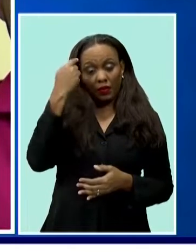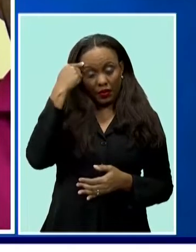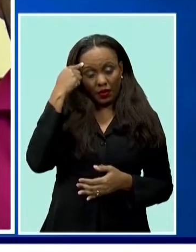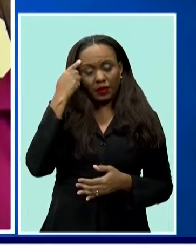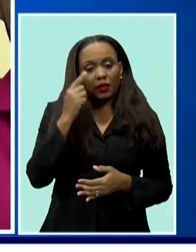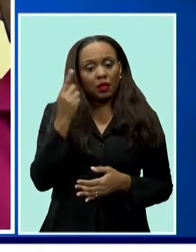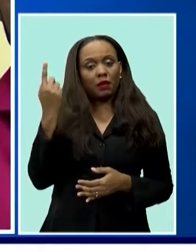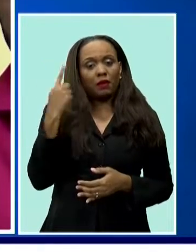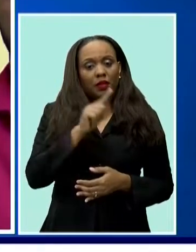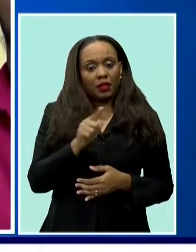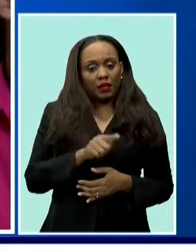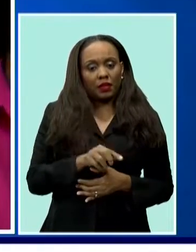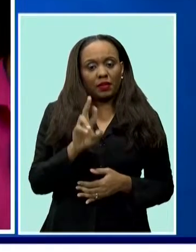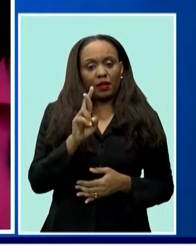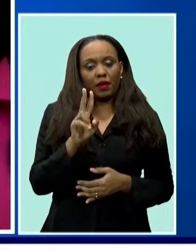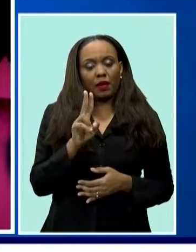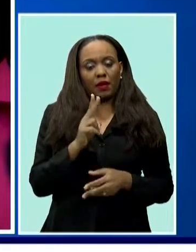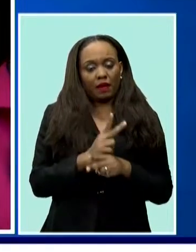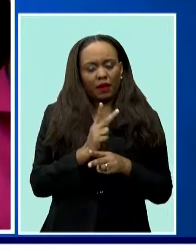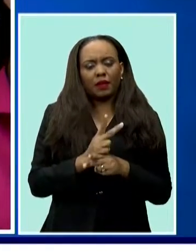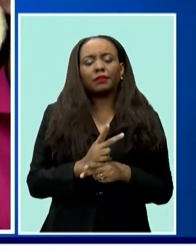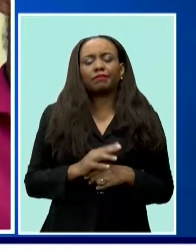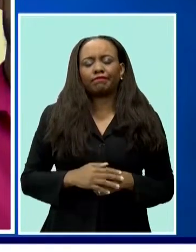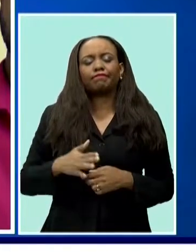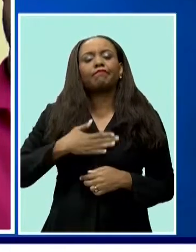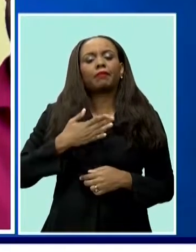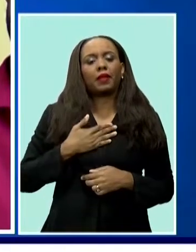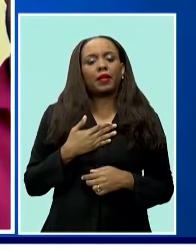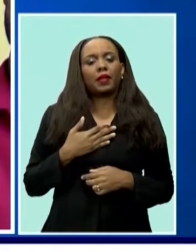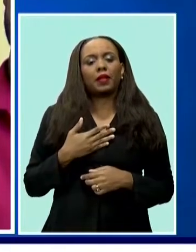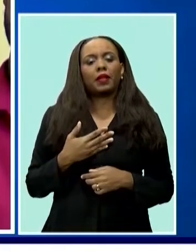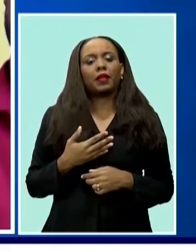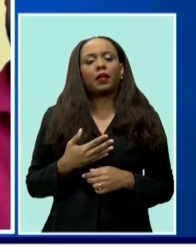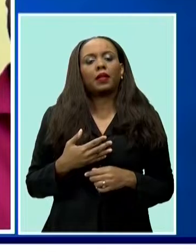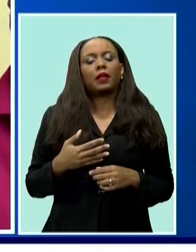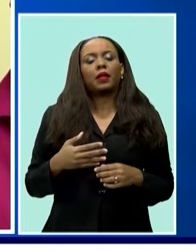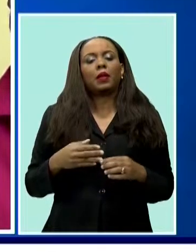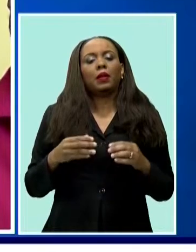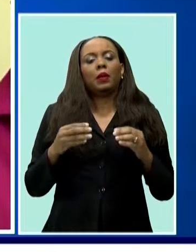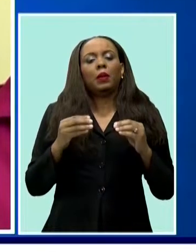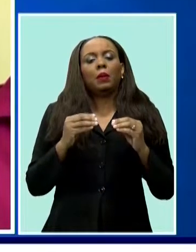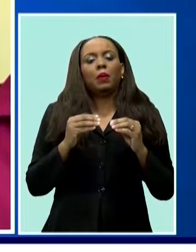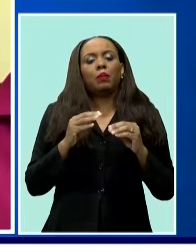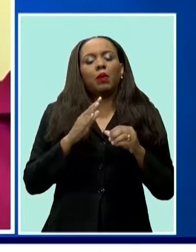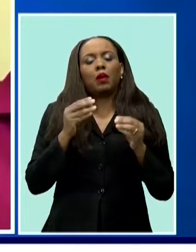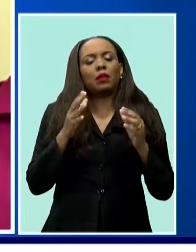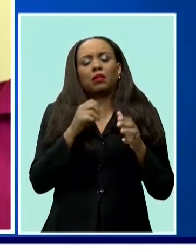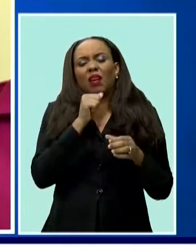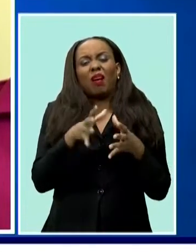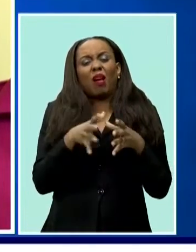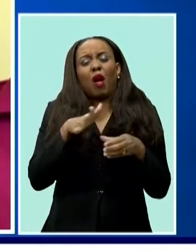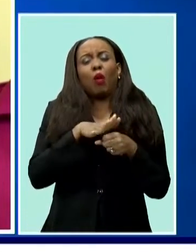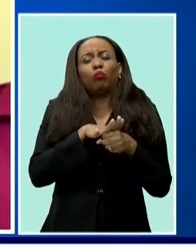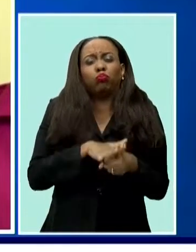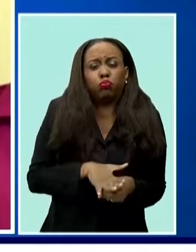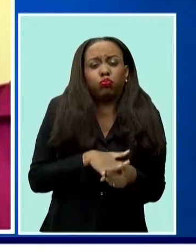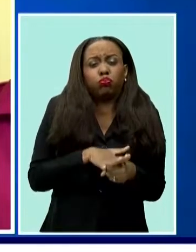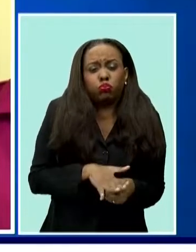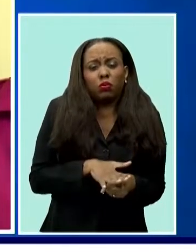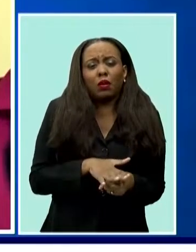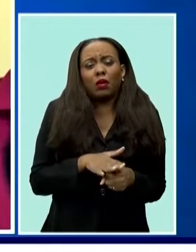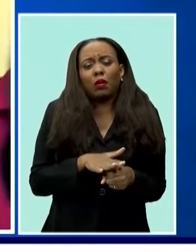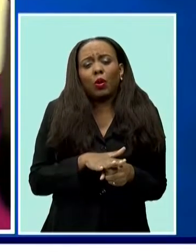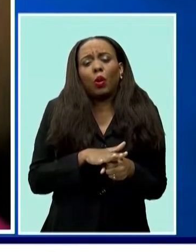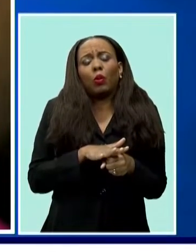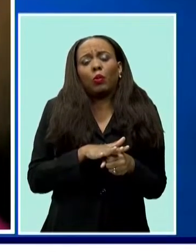We're happy about this. We think that this eases the burden for parents who previously would have been